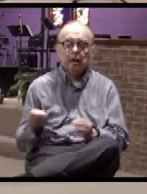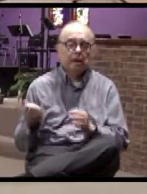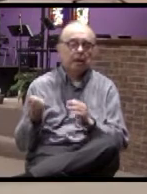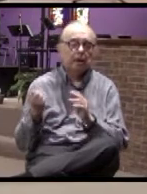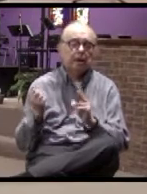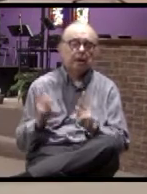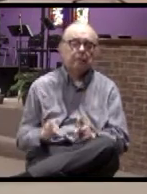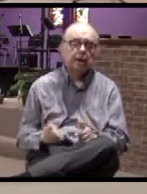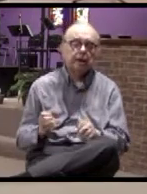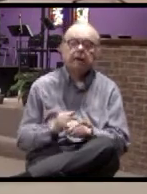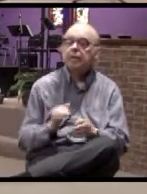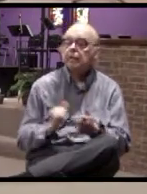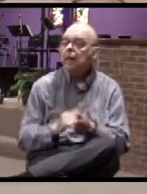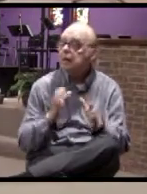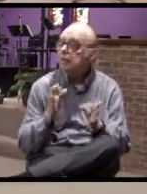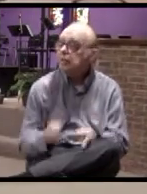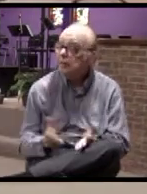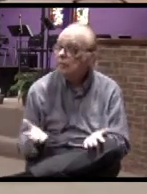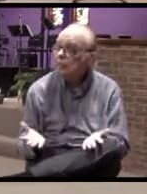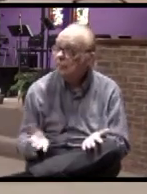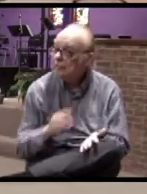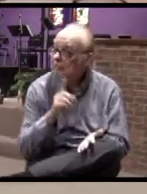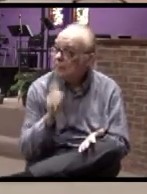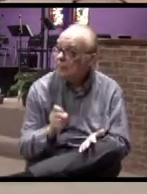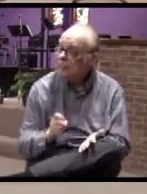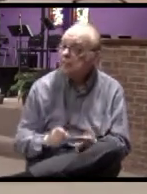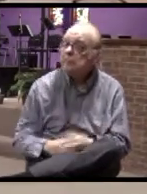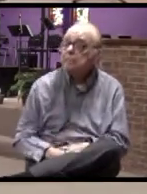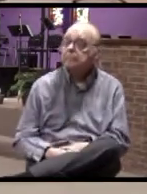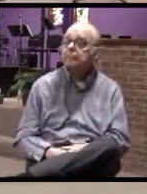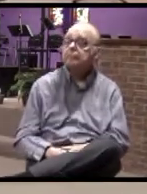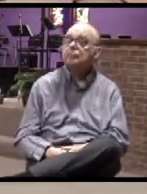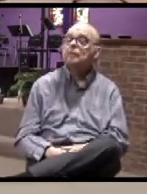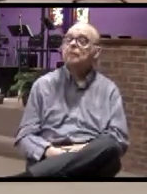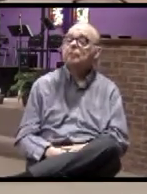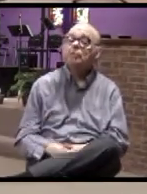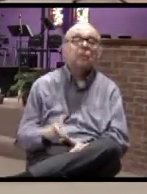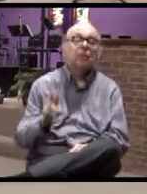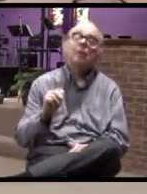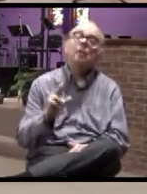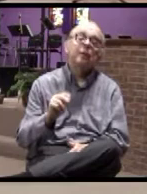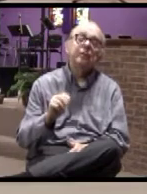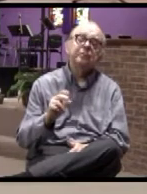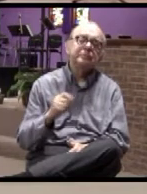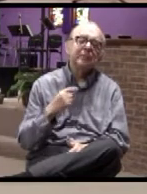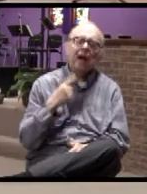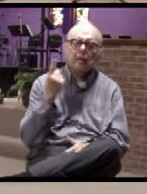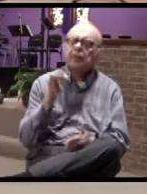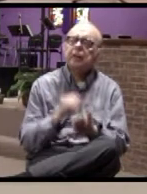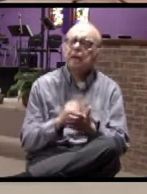decision? No? I didn't think so.